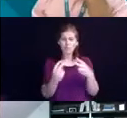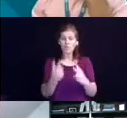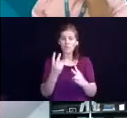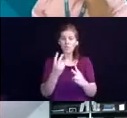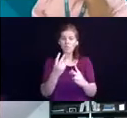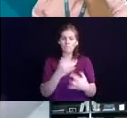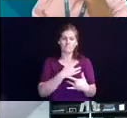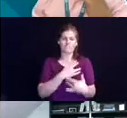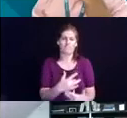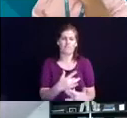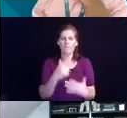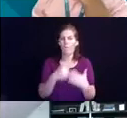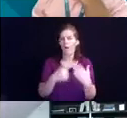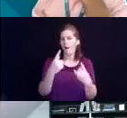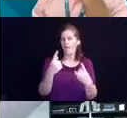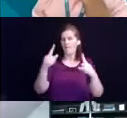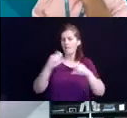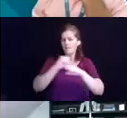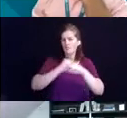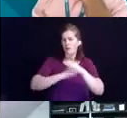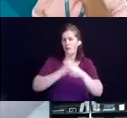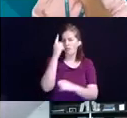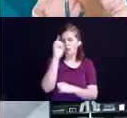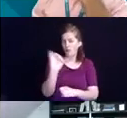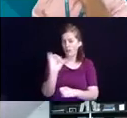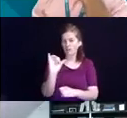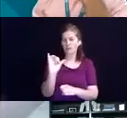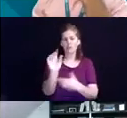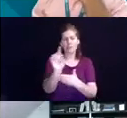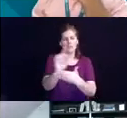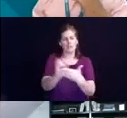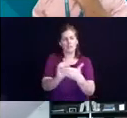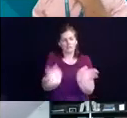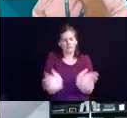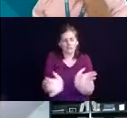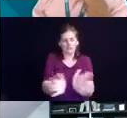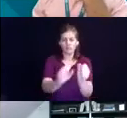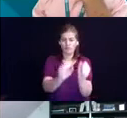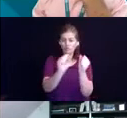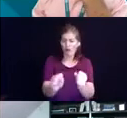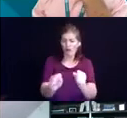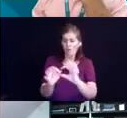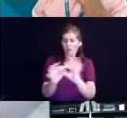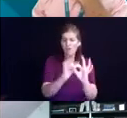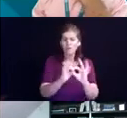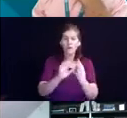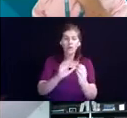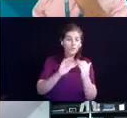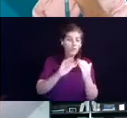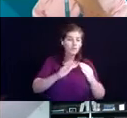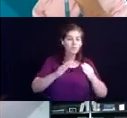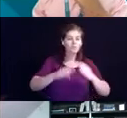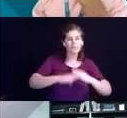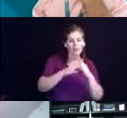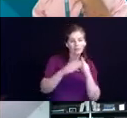of an effective huddle structure that's designed to promote strong relationships and address prevention and management of